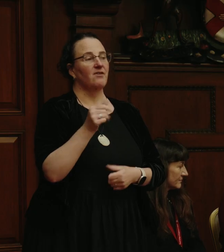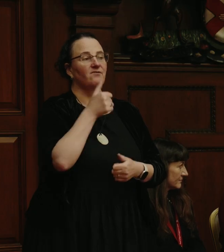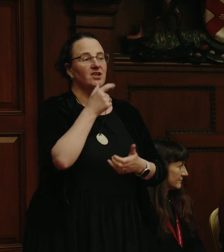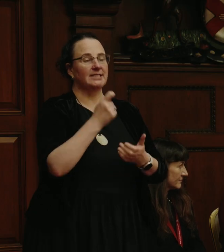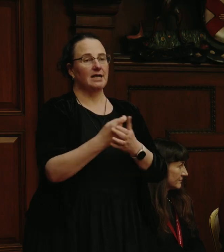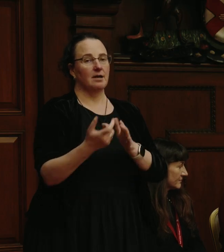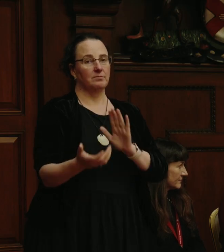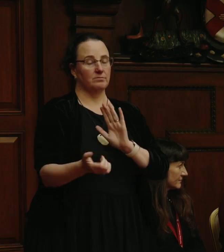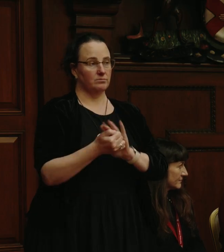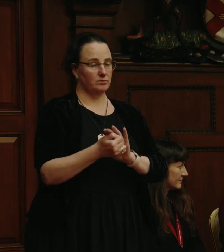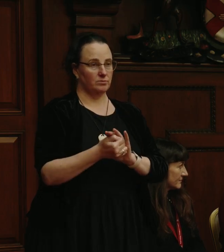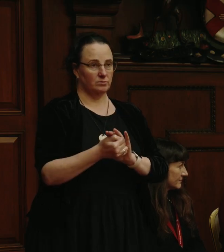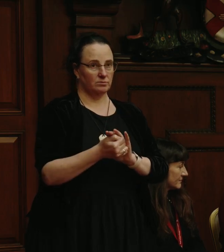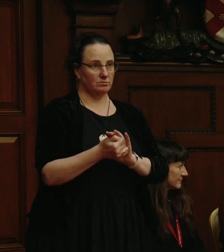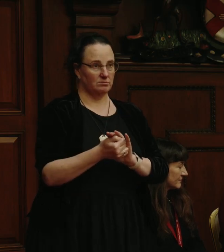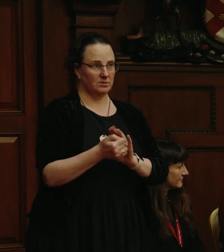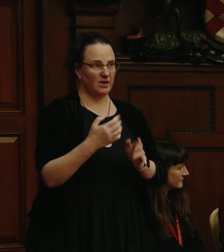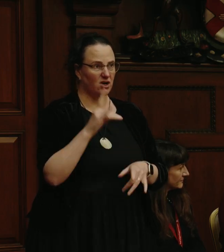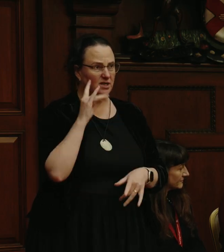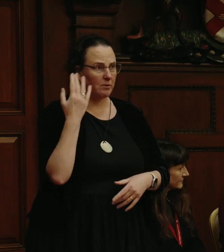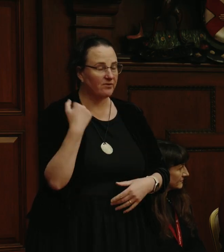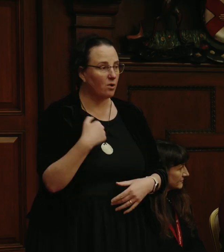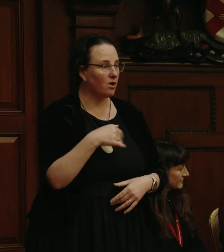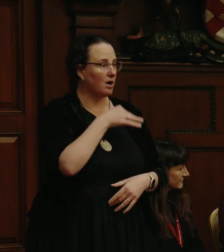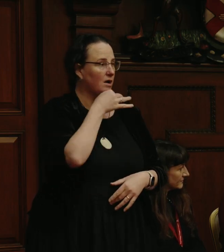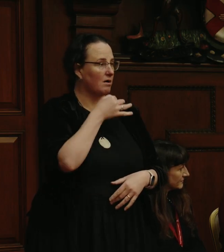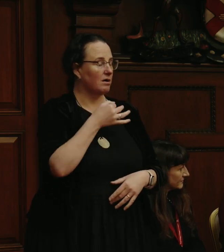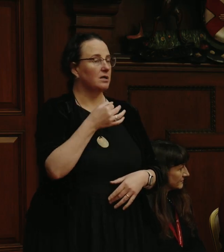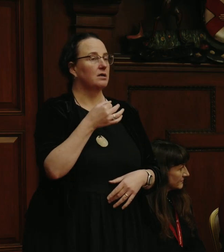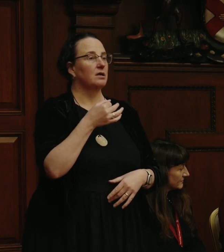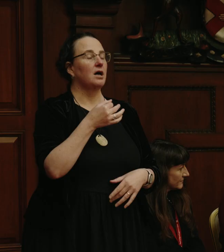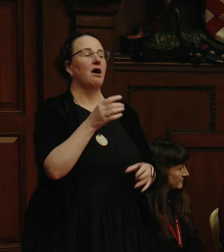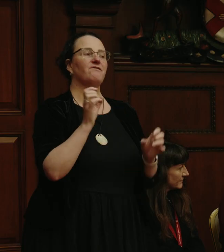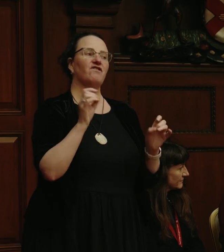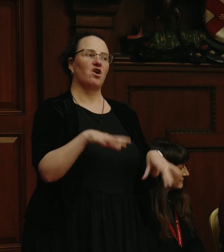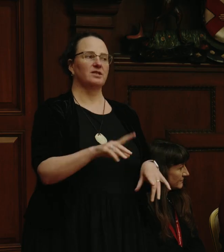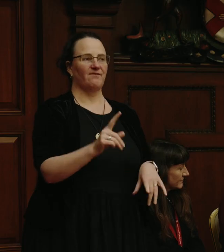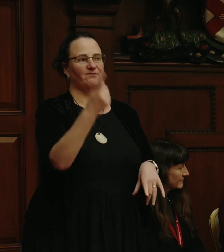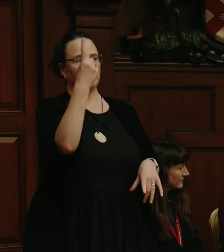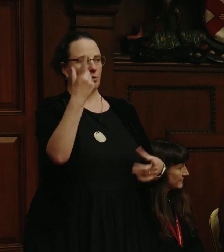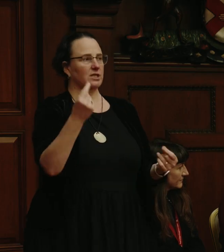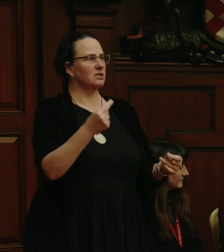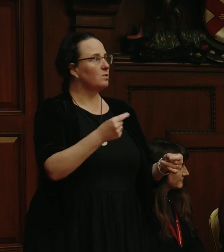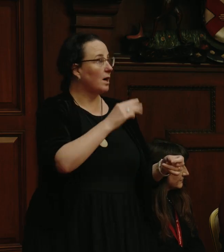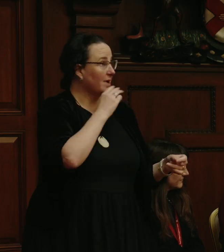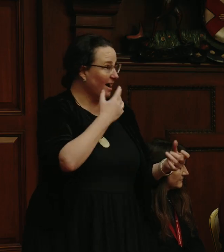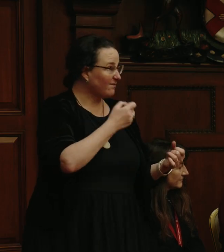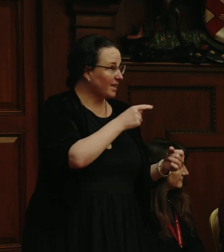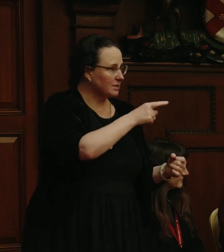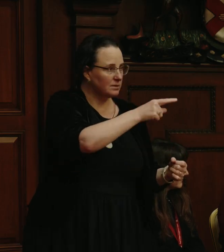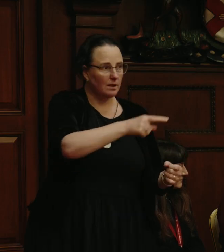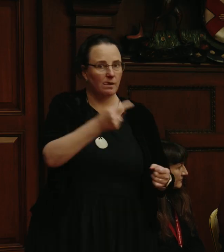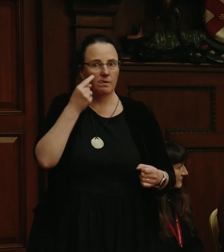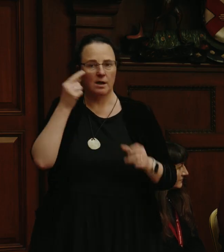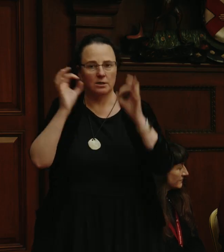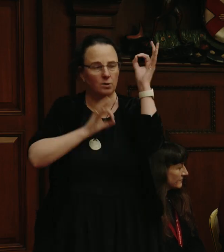diagnosis, nobody has heard of it. And the first thing we all do is go on to Google and have a look and